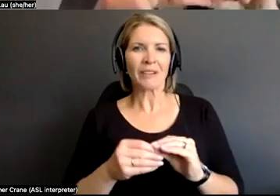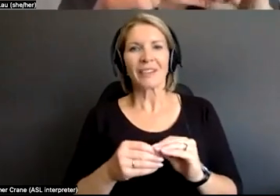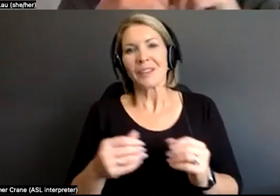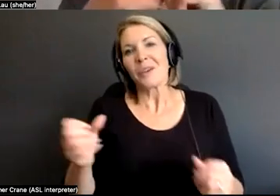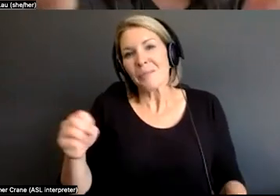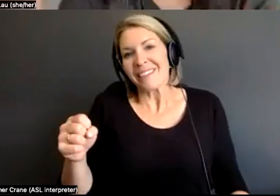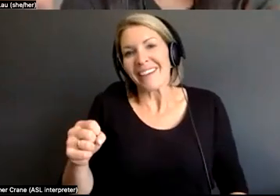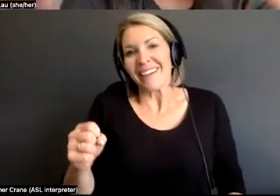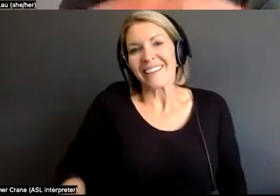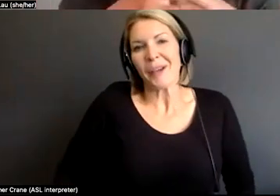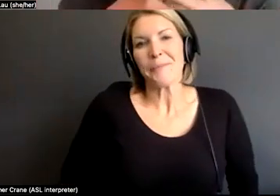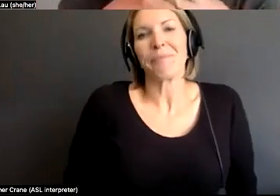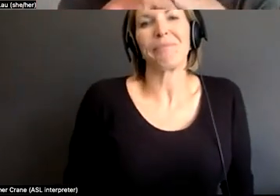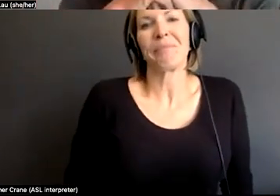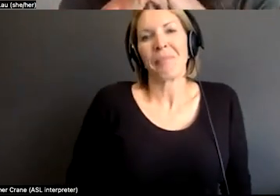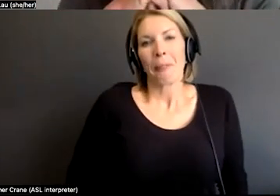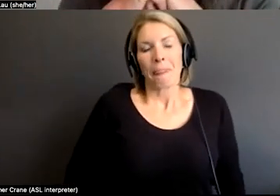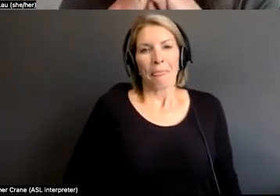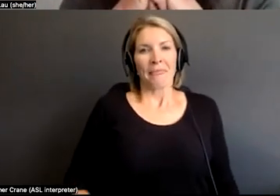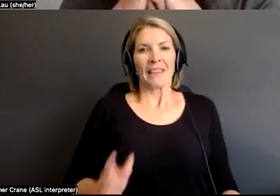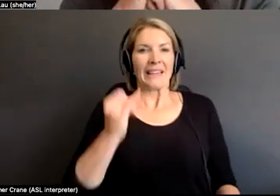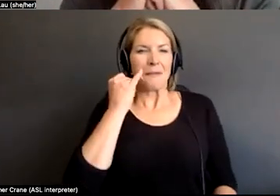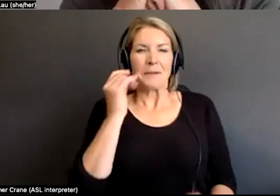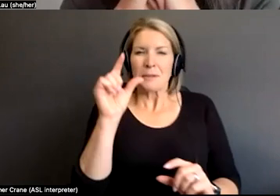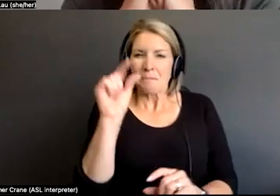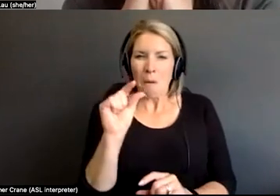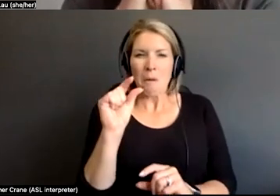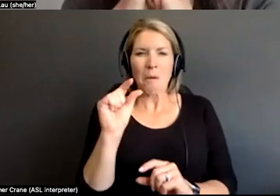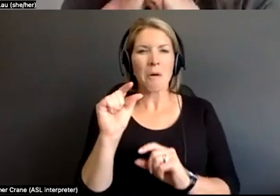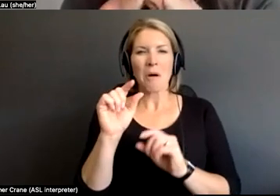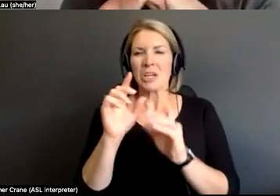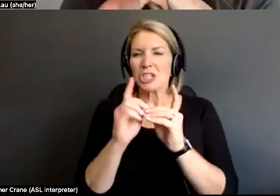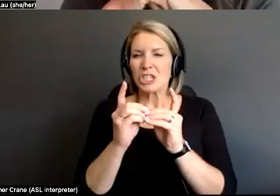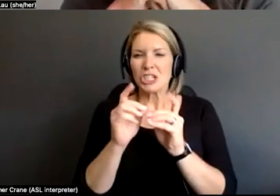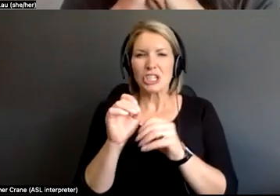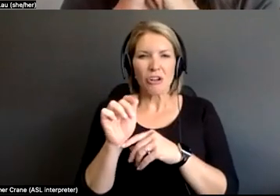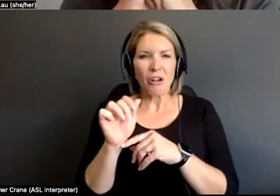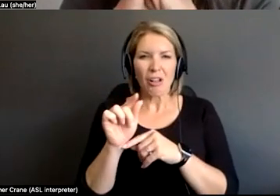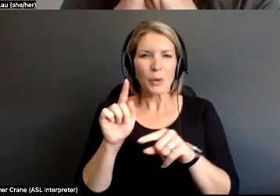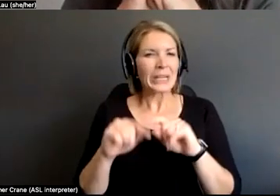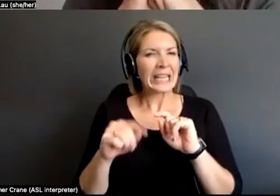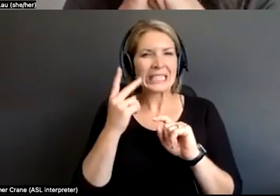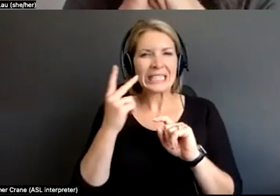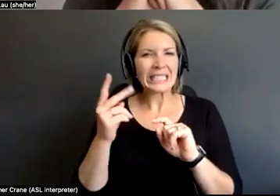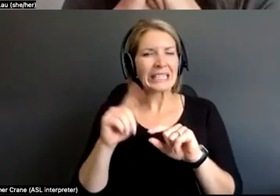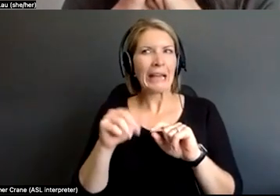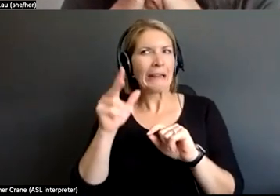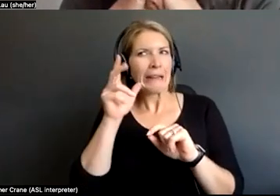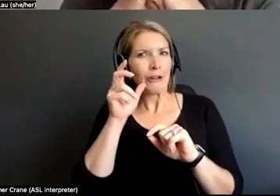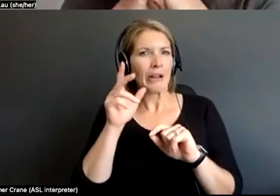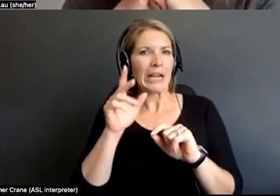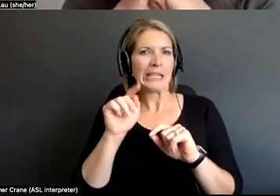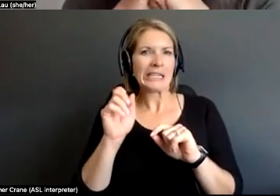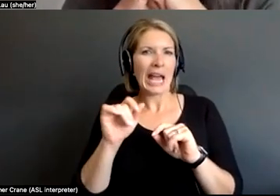small digital, you don't see the tagline. And, right. Yeah. Right. But we hear that a lot from sales that, oh,